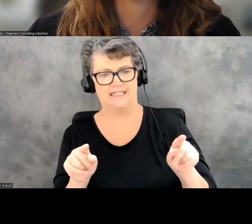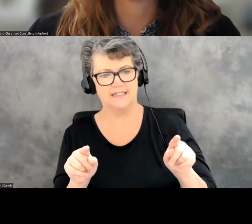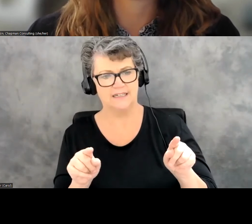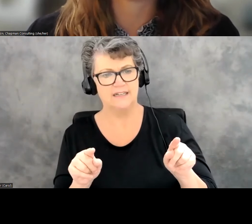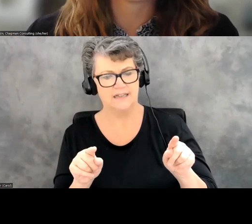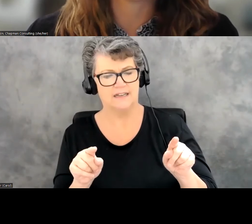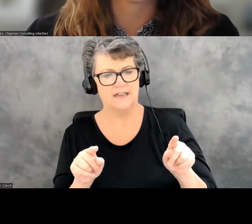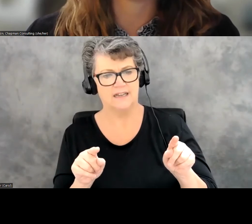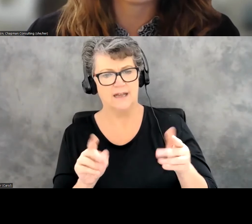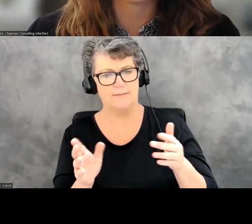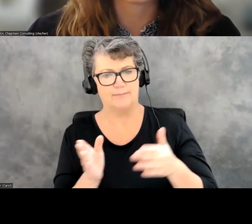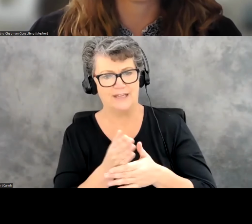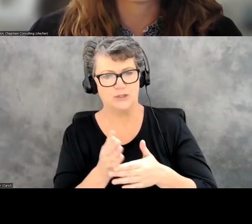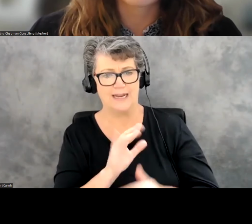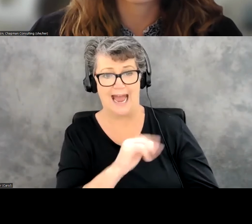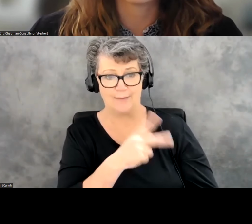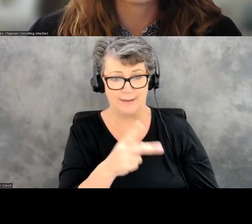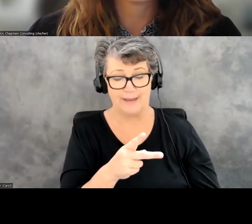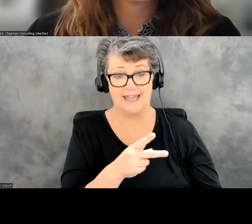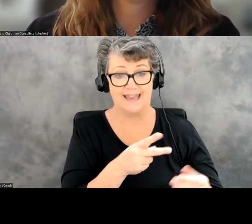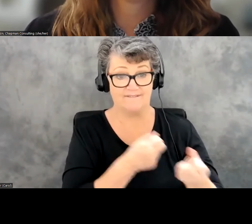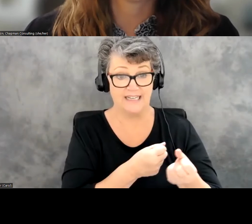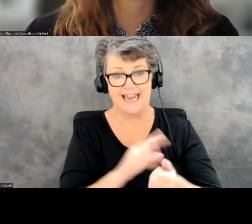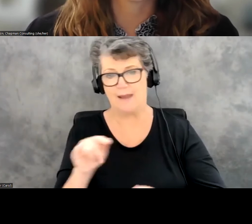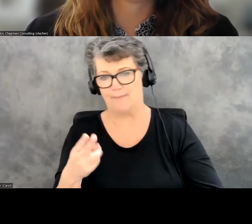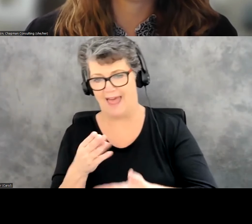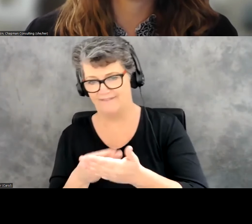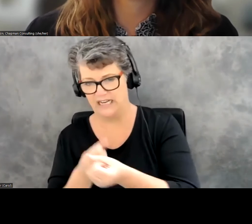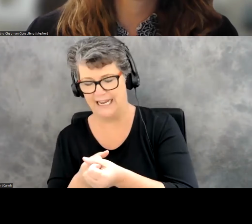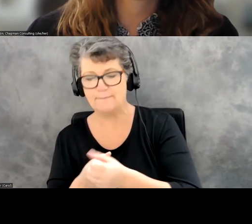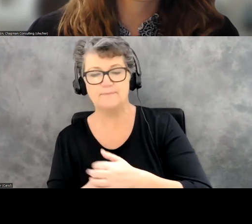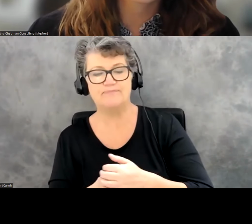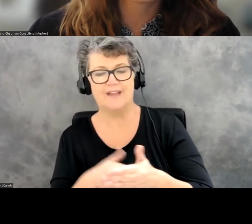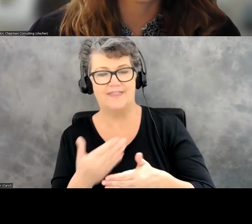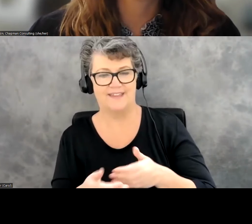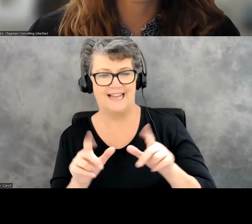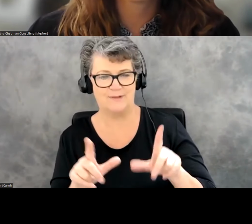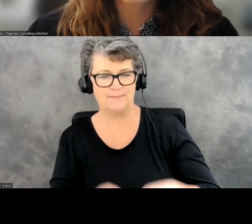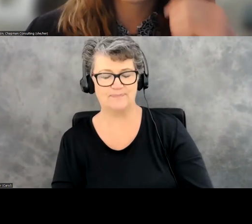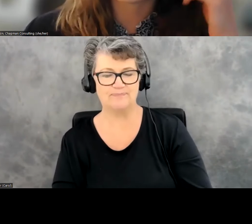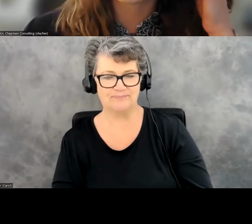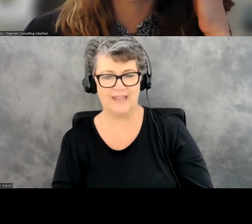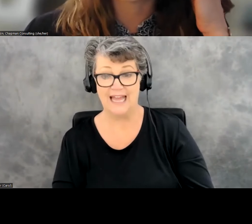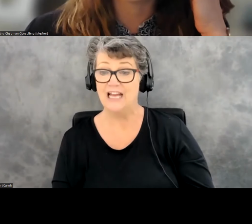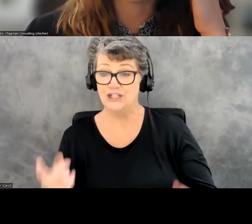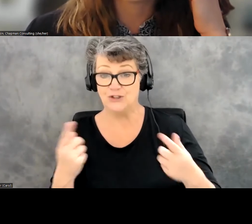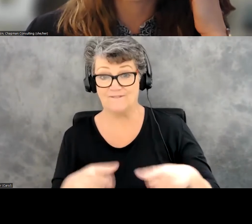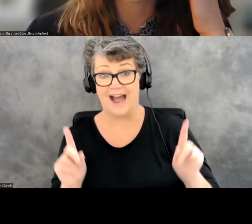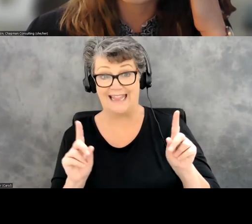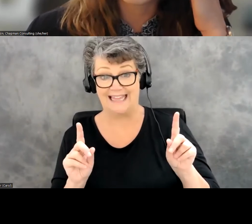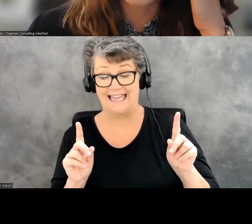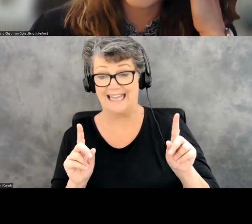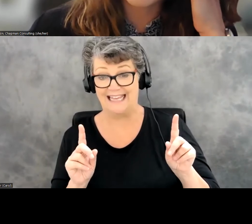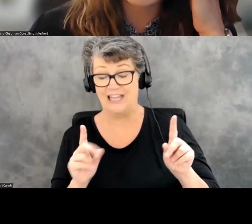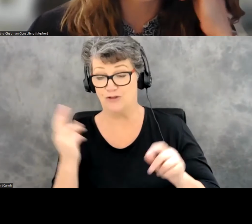mechanisms between the IPP funding and the PATH funding. Next slide, please. All right, so finally getting into